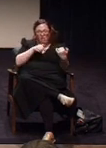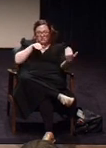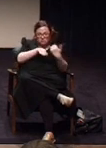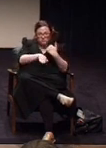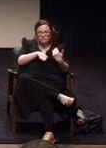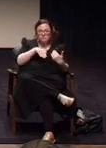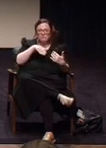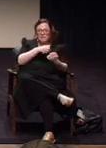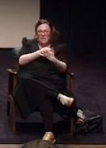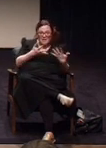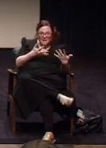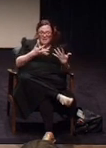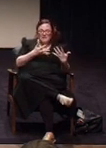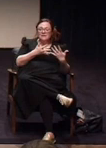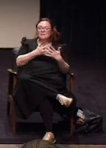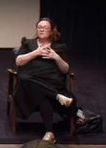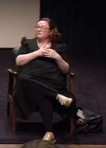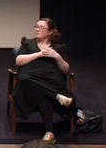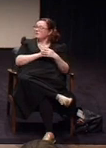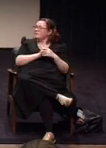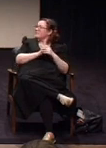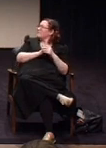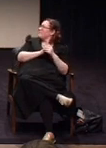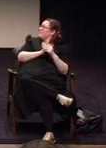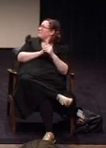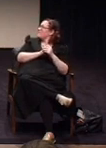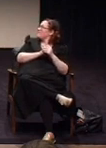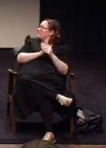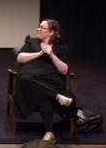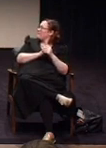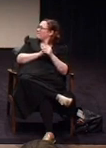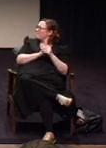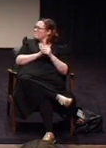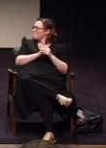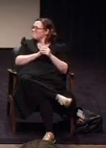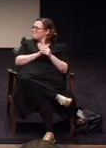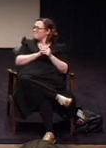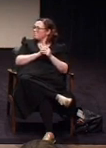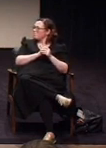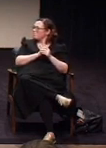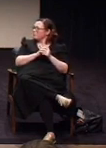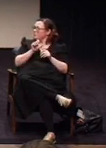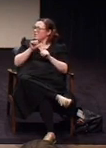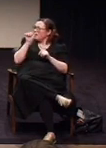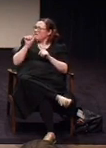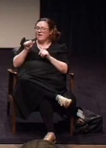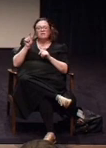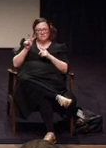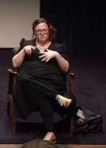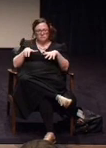And then when we have this cleared, we do get the question